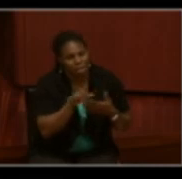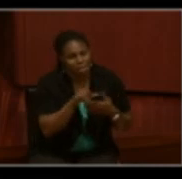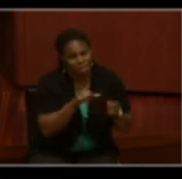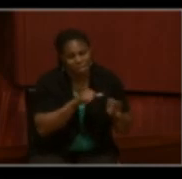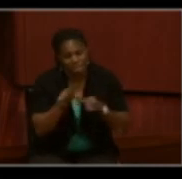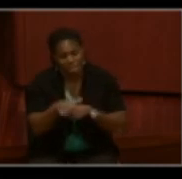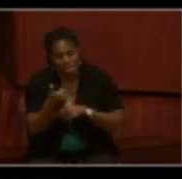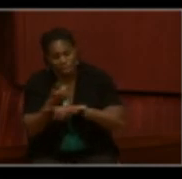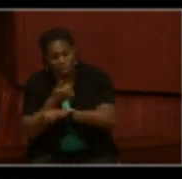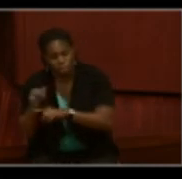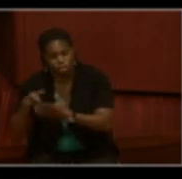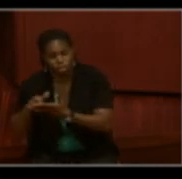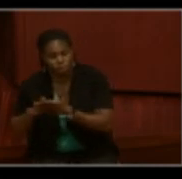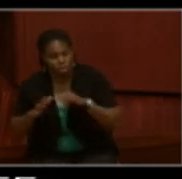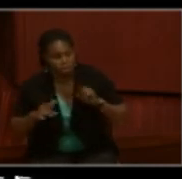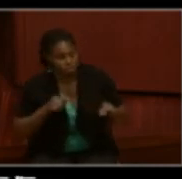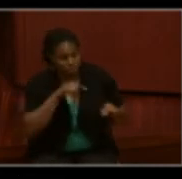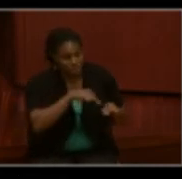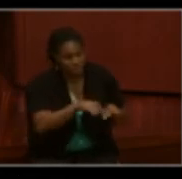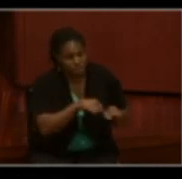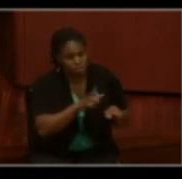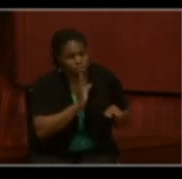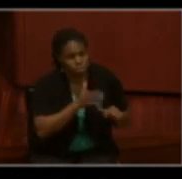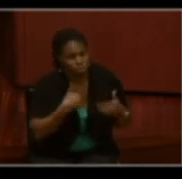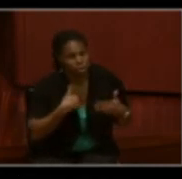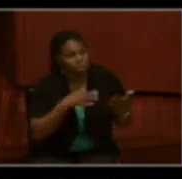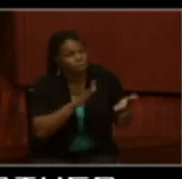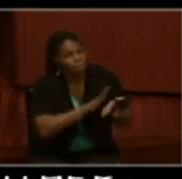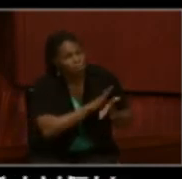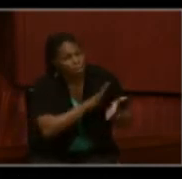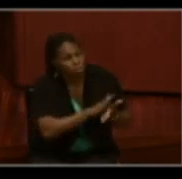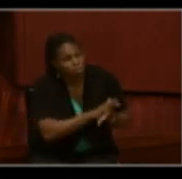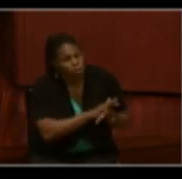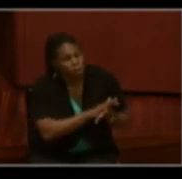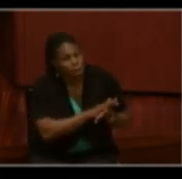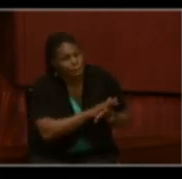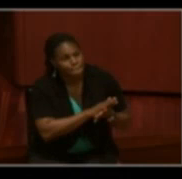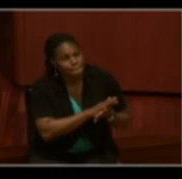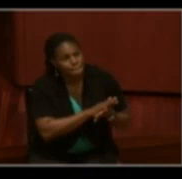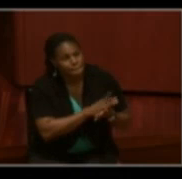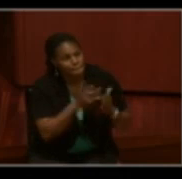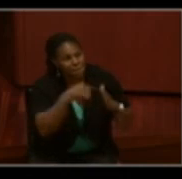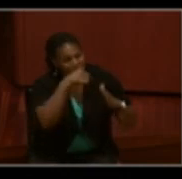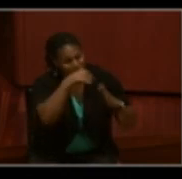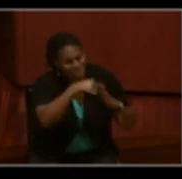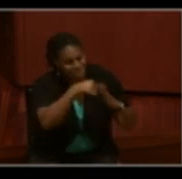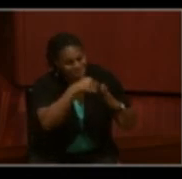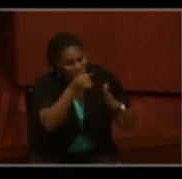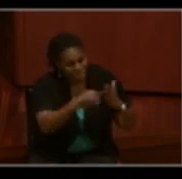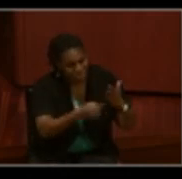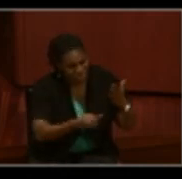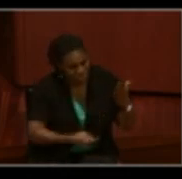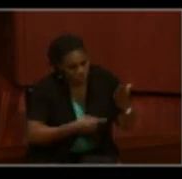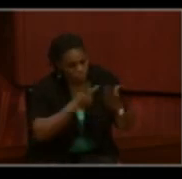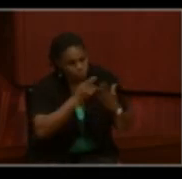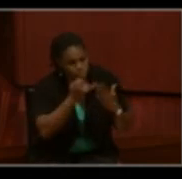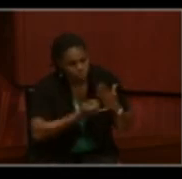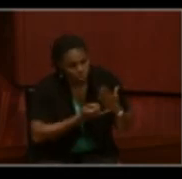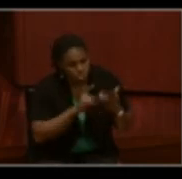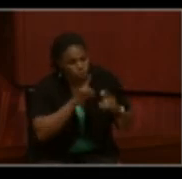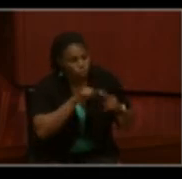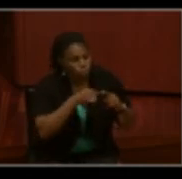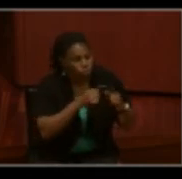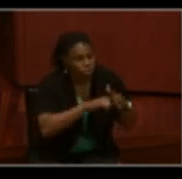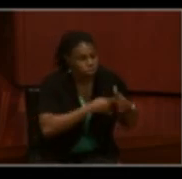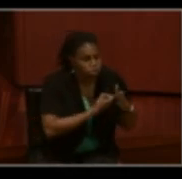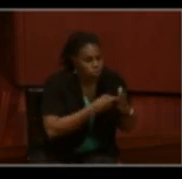records. What you'll get with this are slips of paper that detail people's projects, when they started,